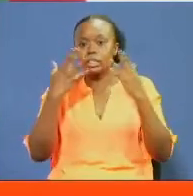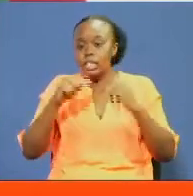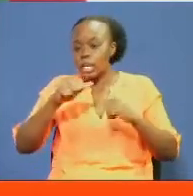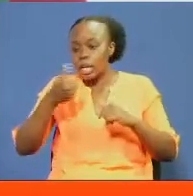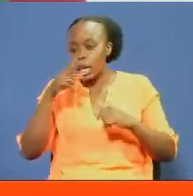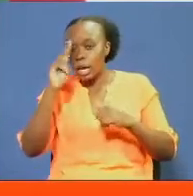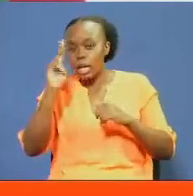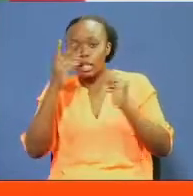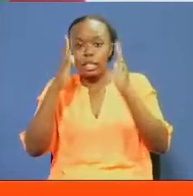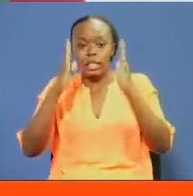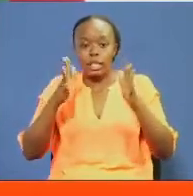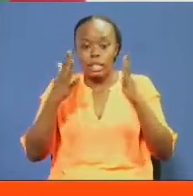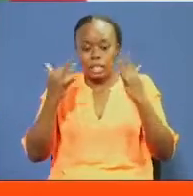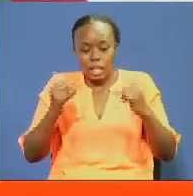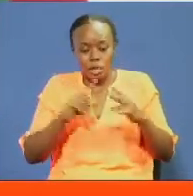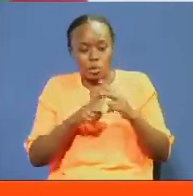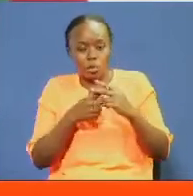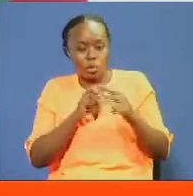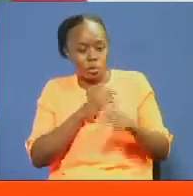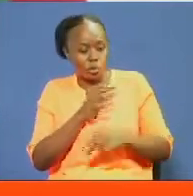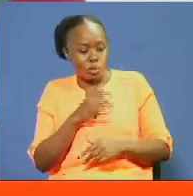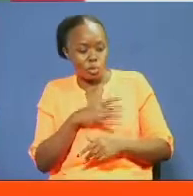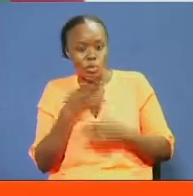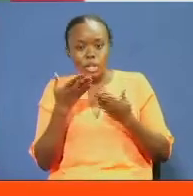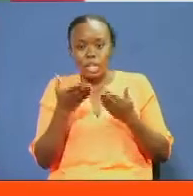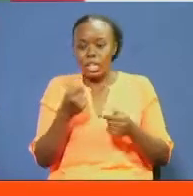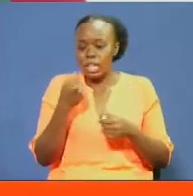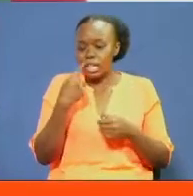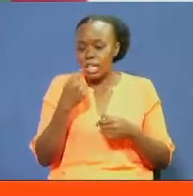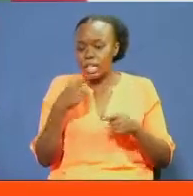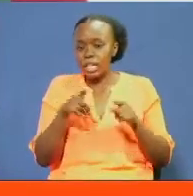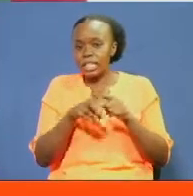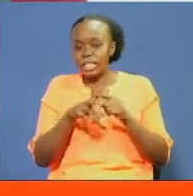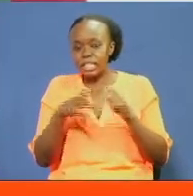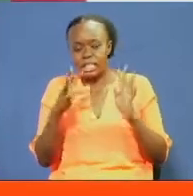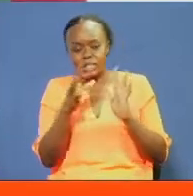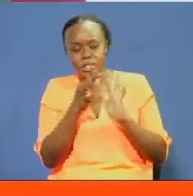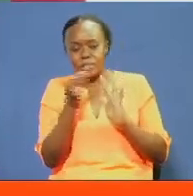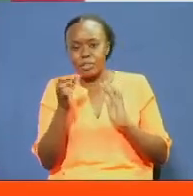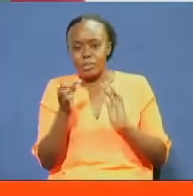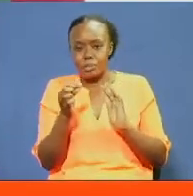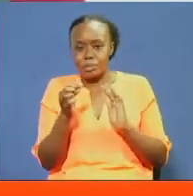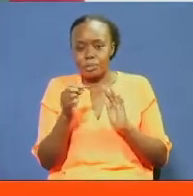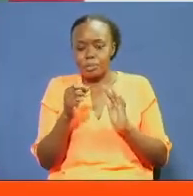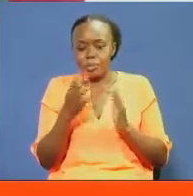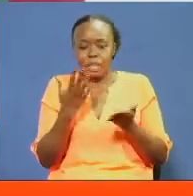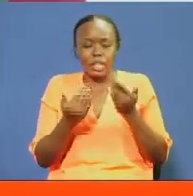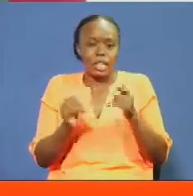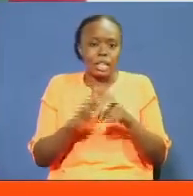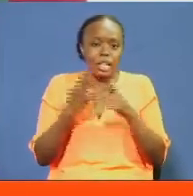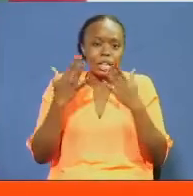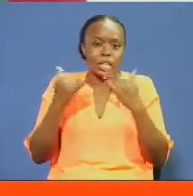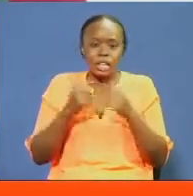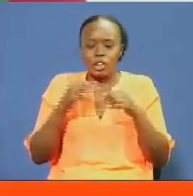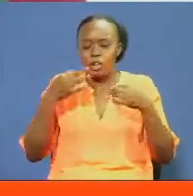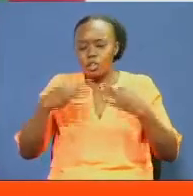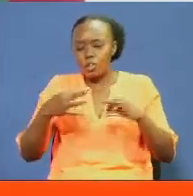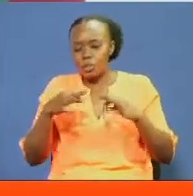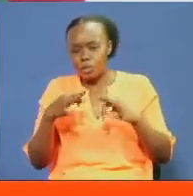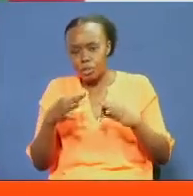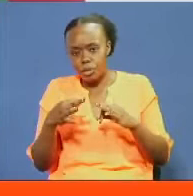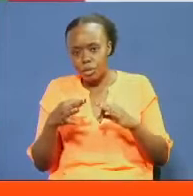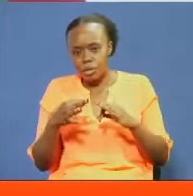have formed certain theories about vaccination and its effects. Although vaccination is free of